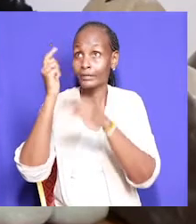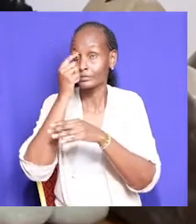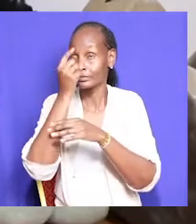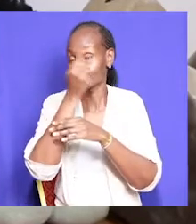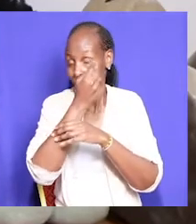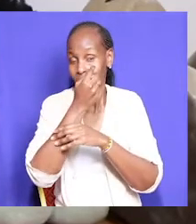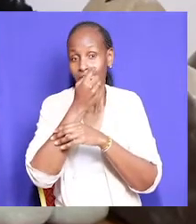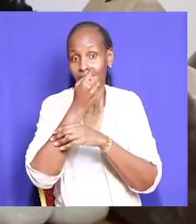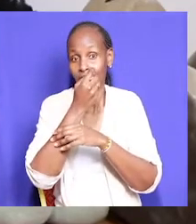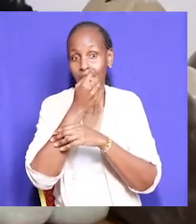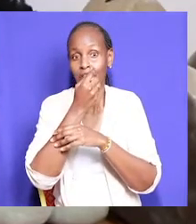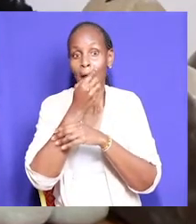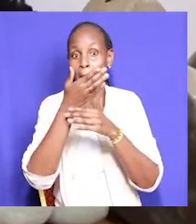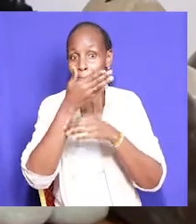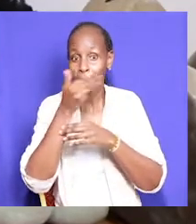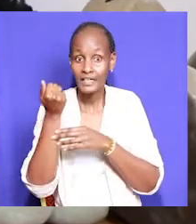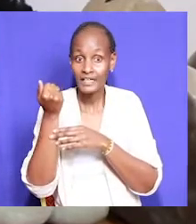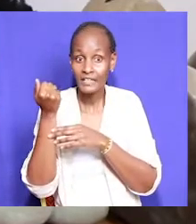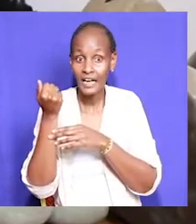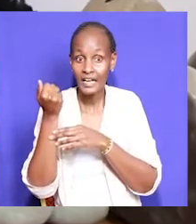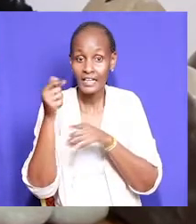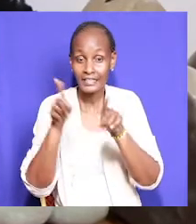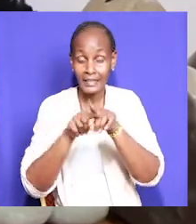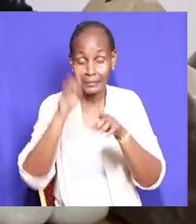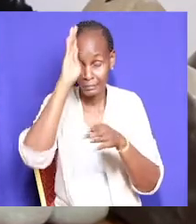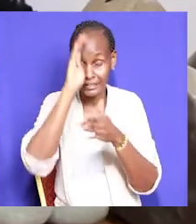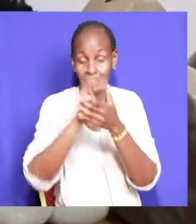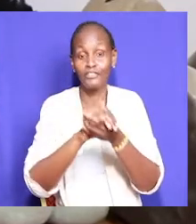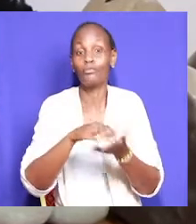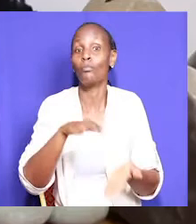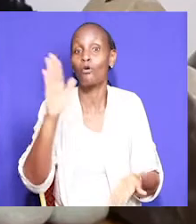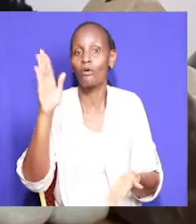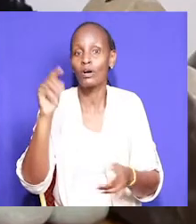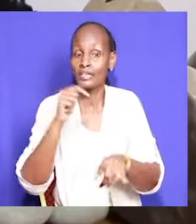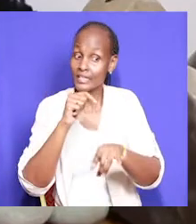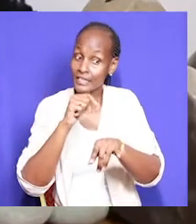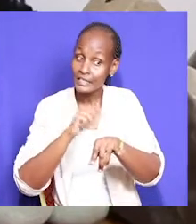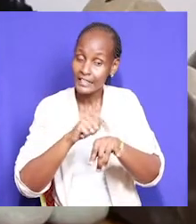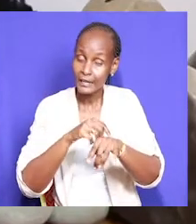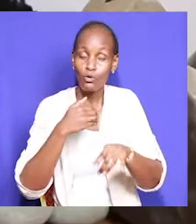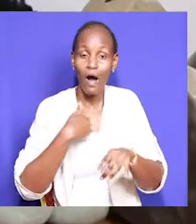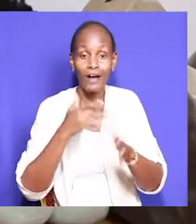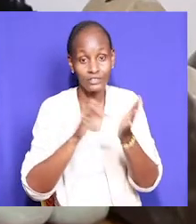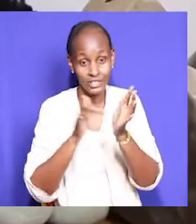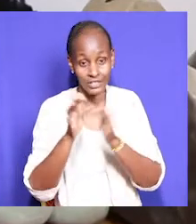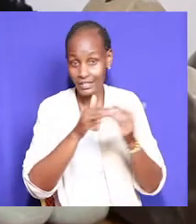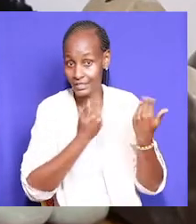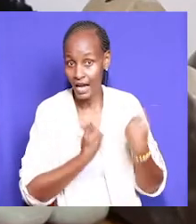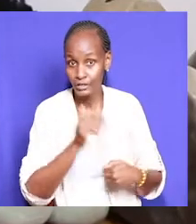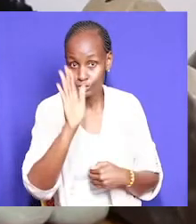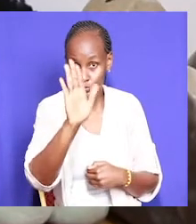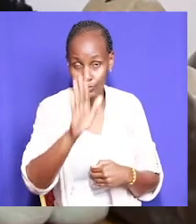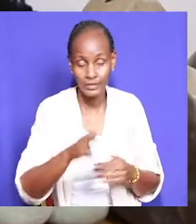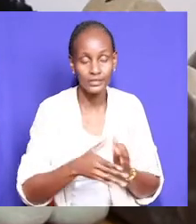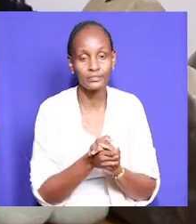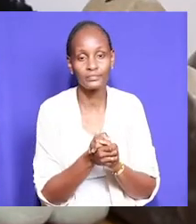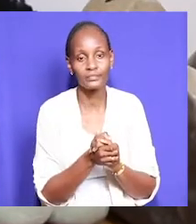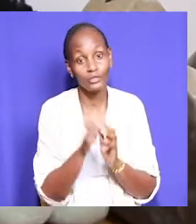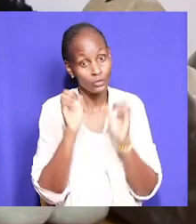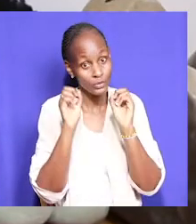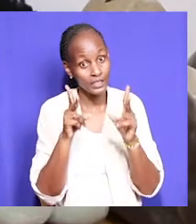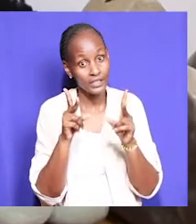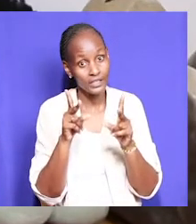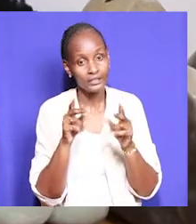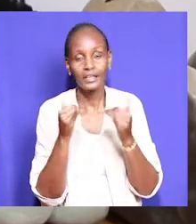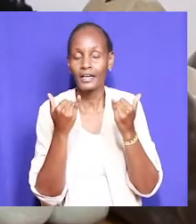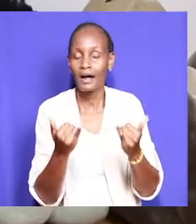better or more? Are you able to believe more when you have Jesus in your heart. Okay?